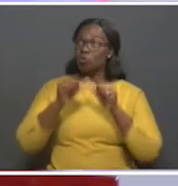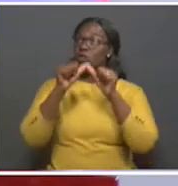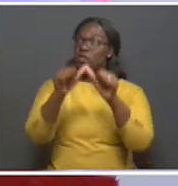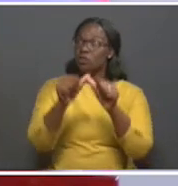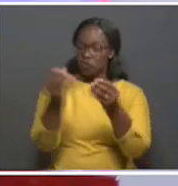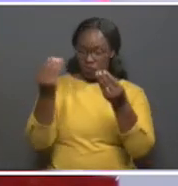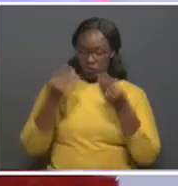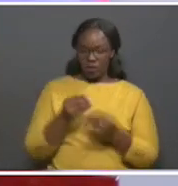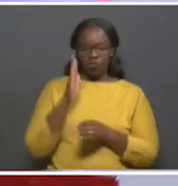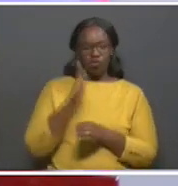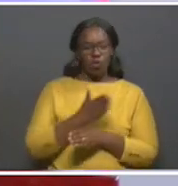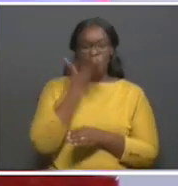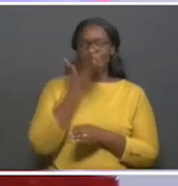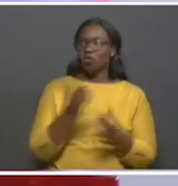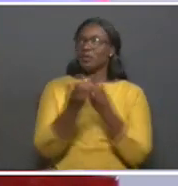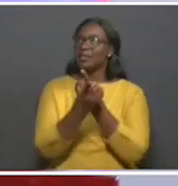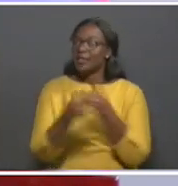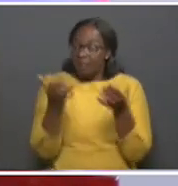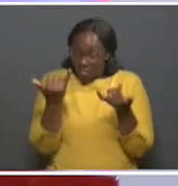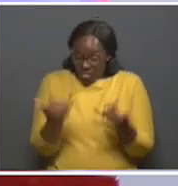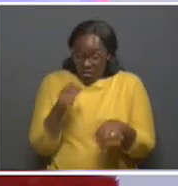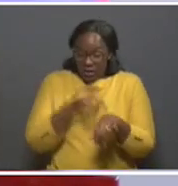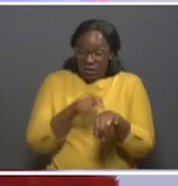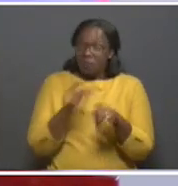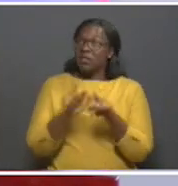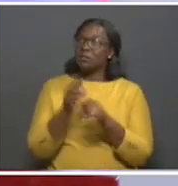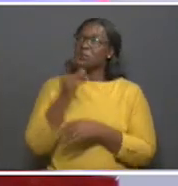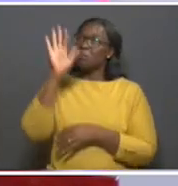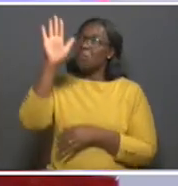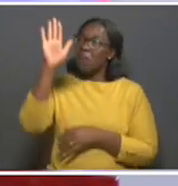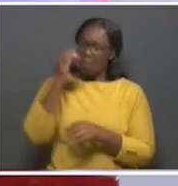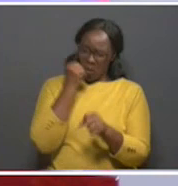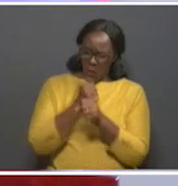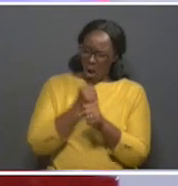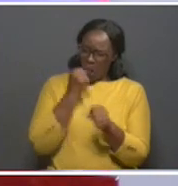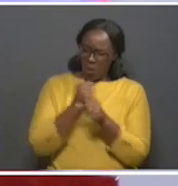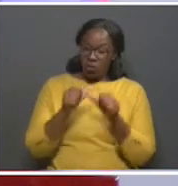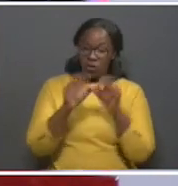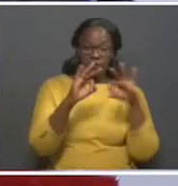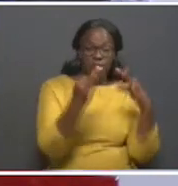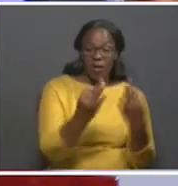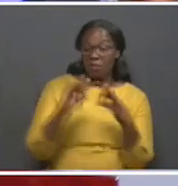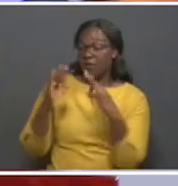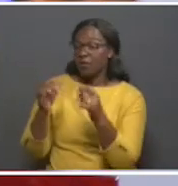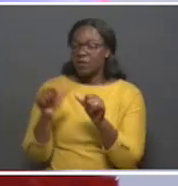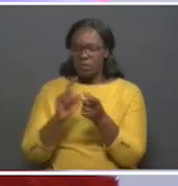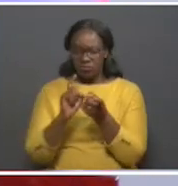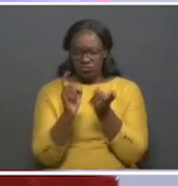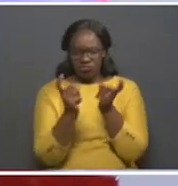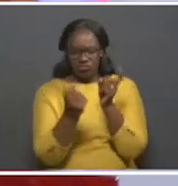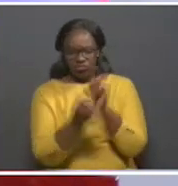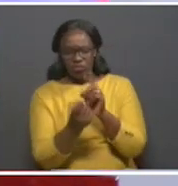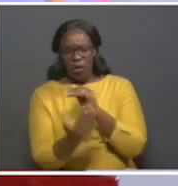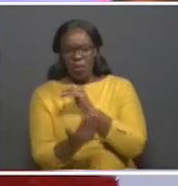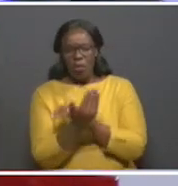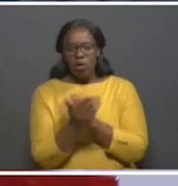us songs of deliverance in this season. Your Spirit is at work within our families to turn our mourning